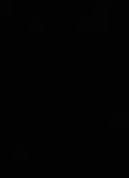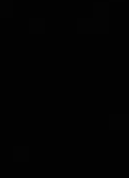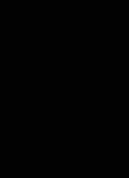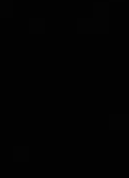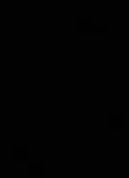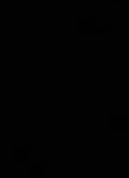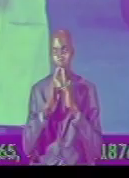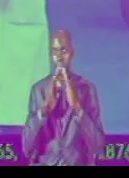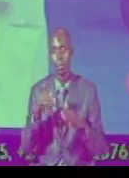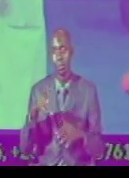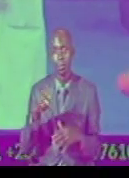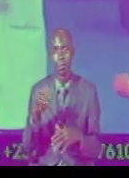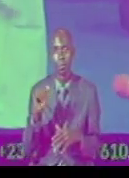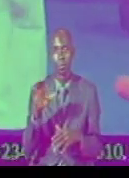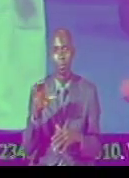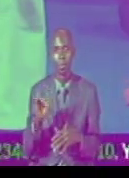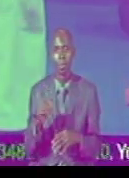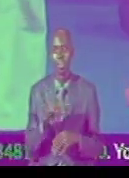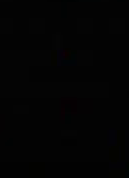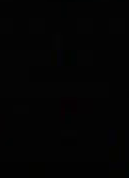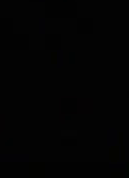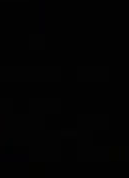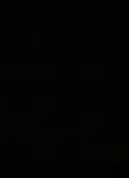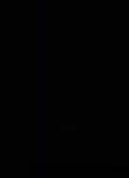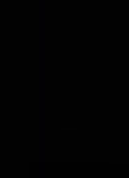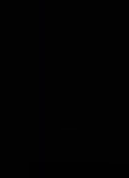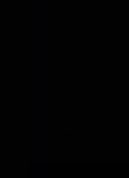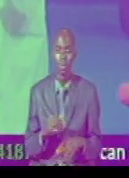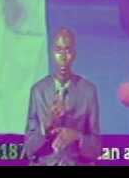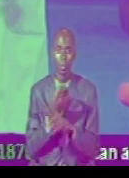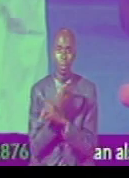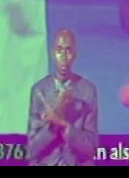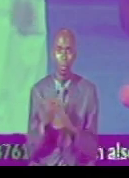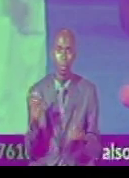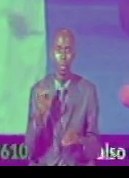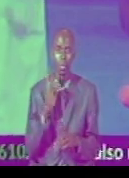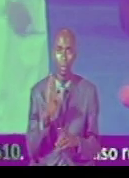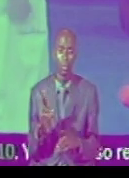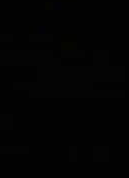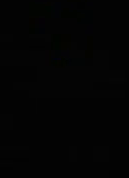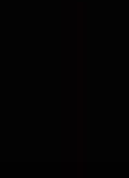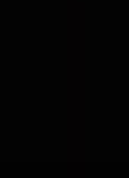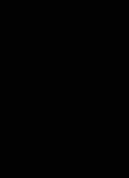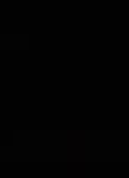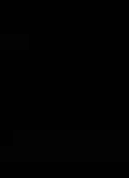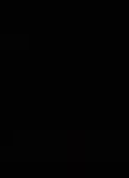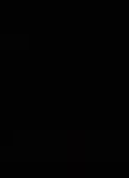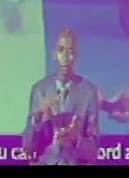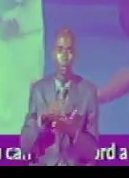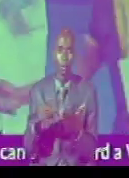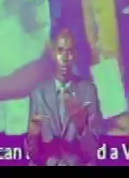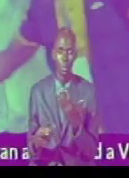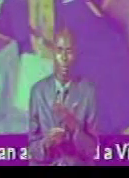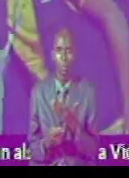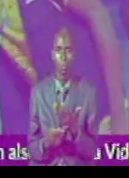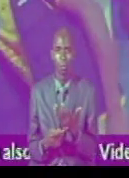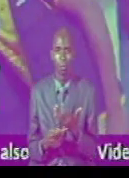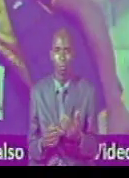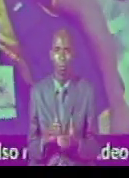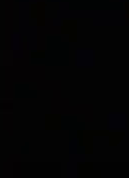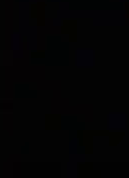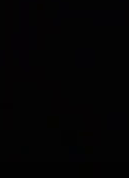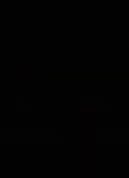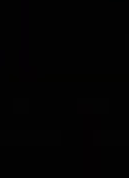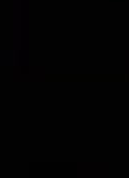indeed delivered her, even in this particular program. Let's hear her testimony. This